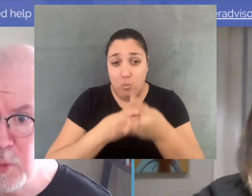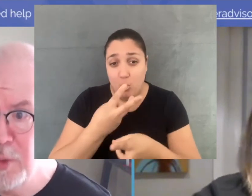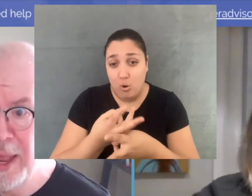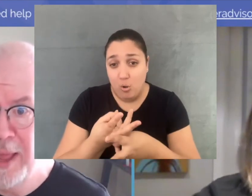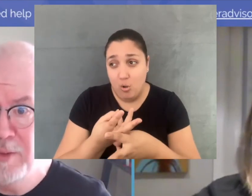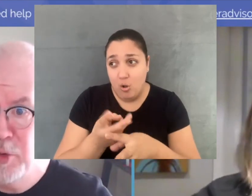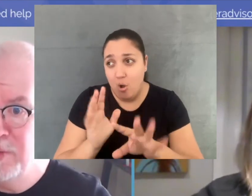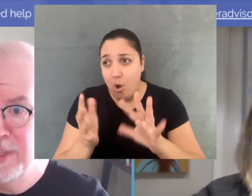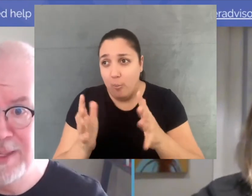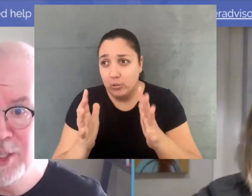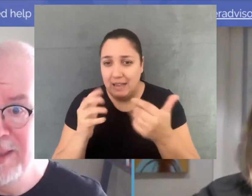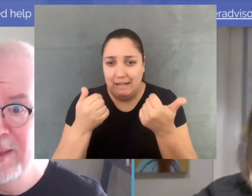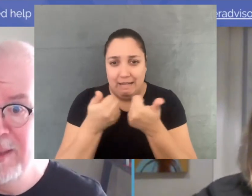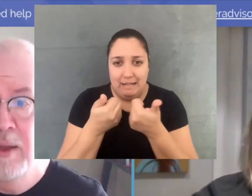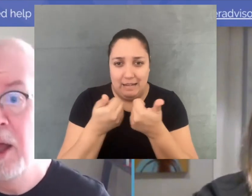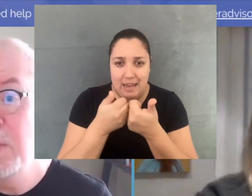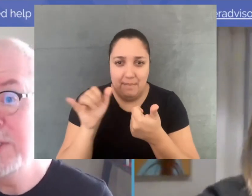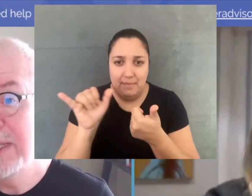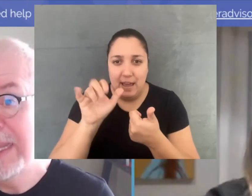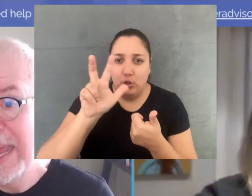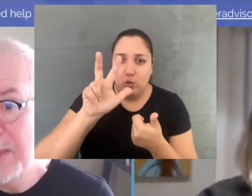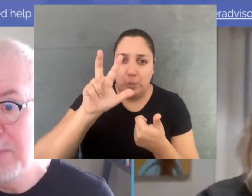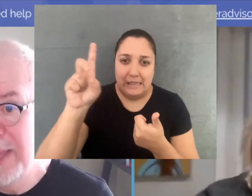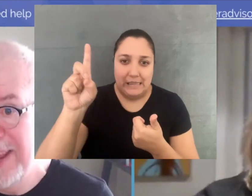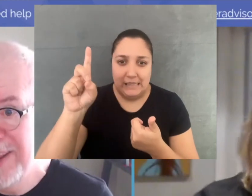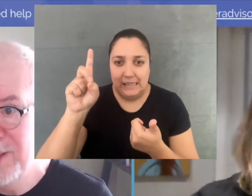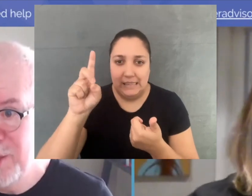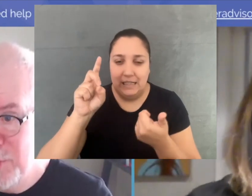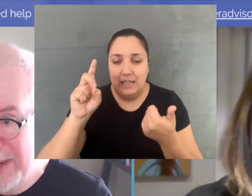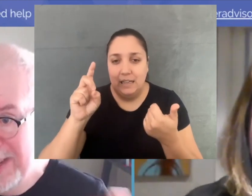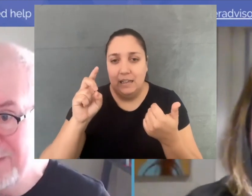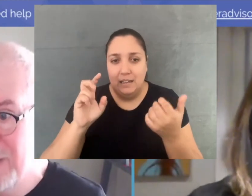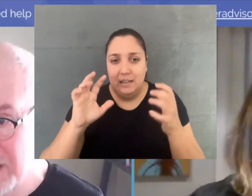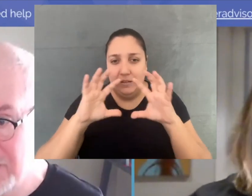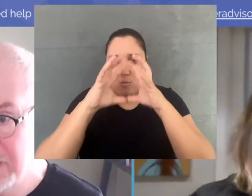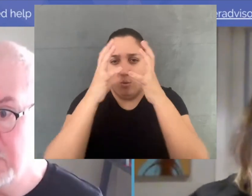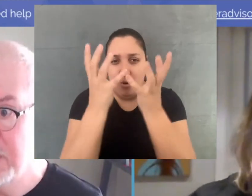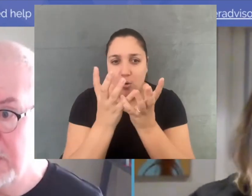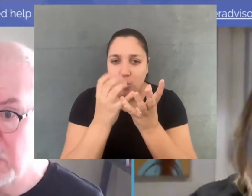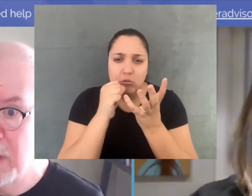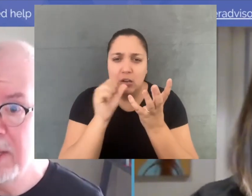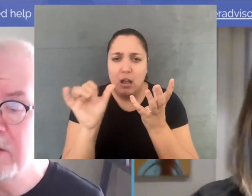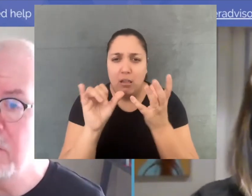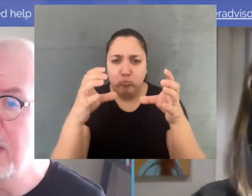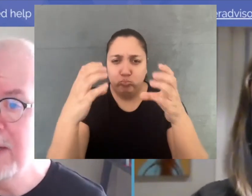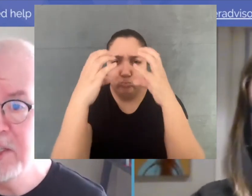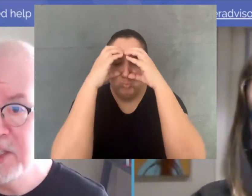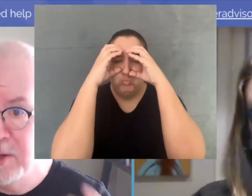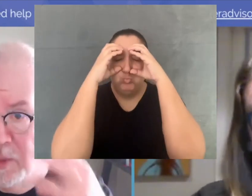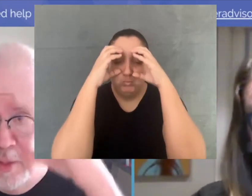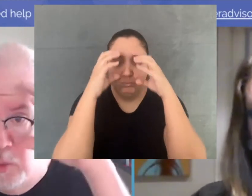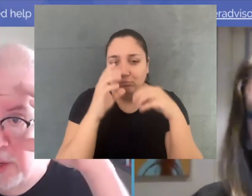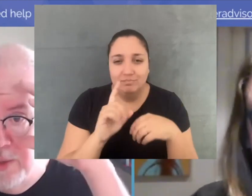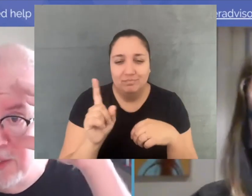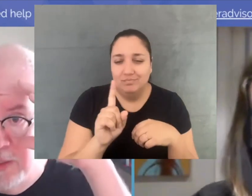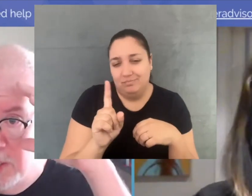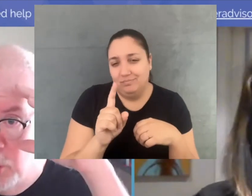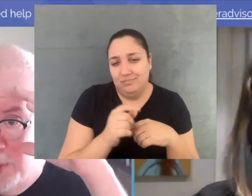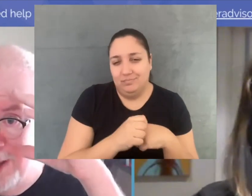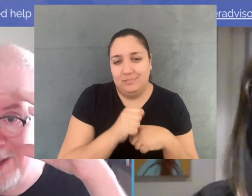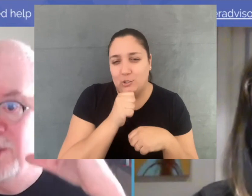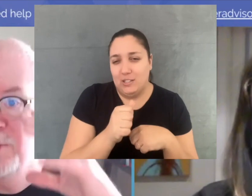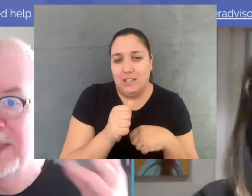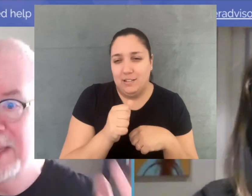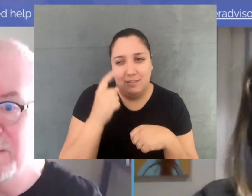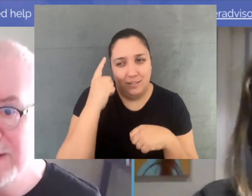worlds where you have sort of these almost game-like 3D environments for somebody to walk into, not necessarily where they're wearing the